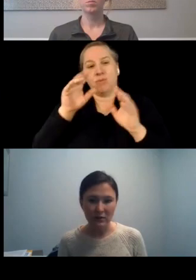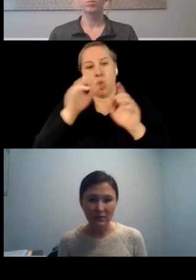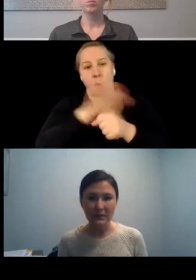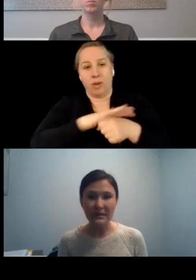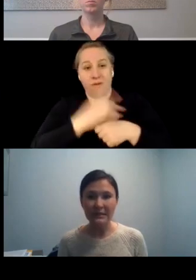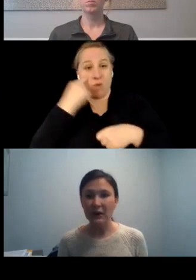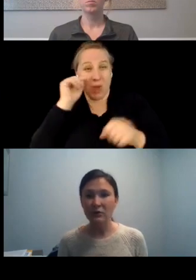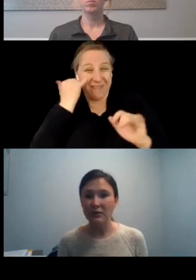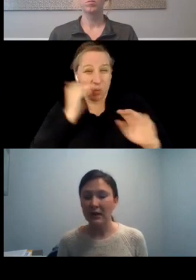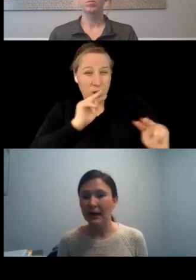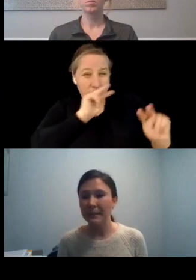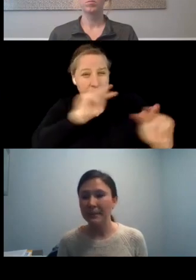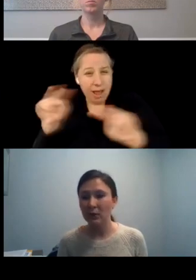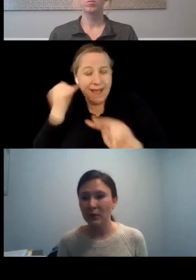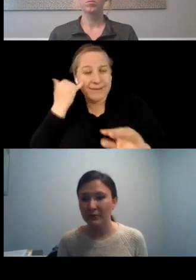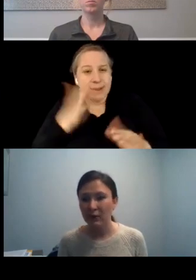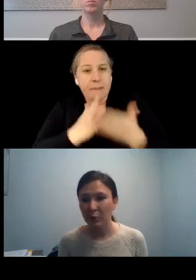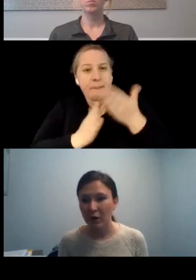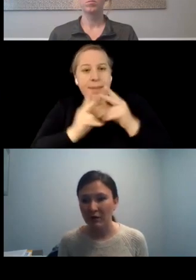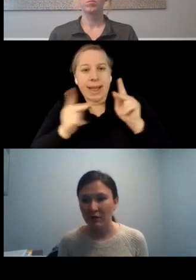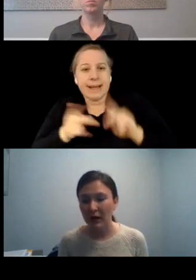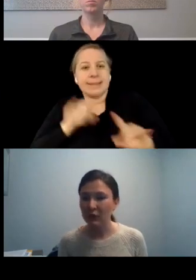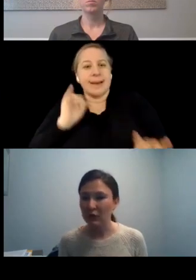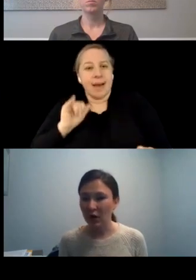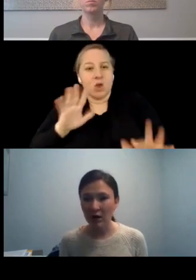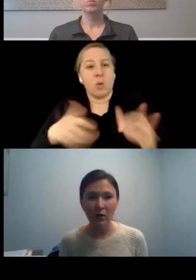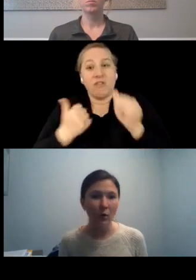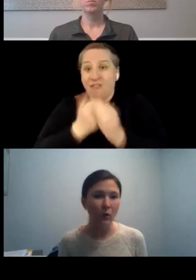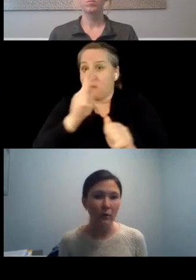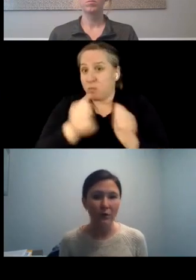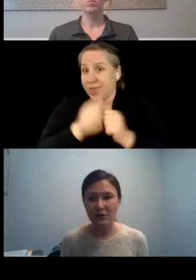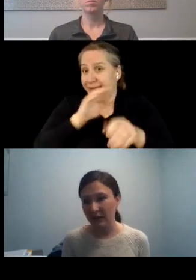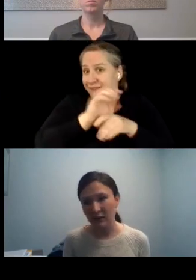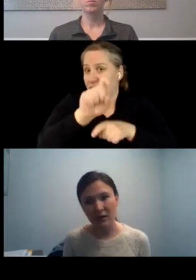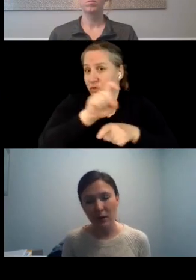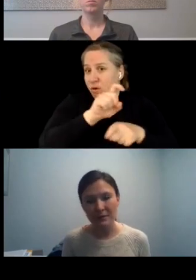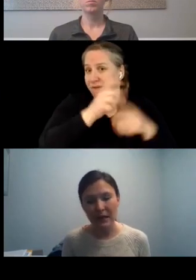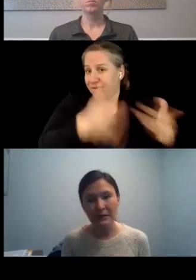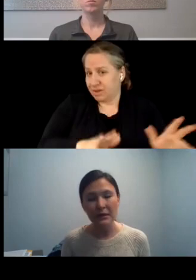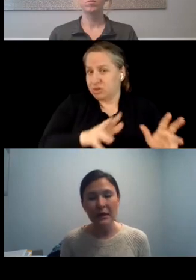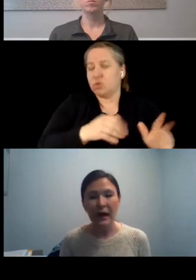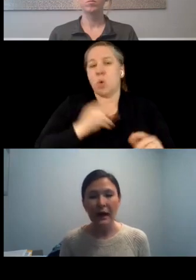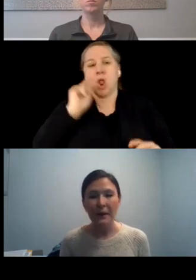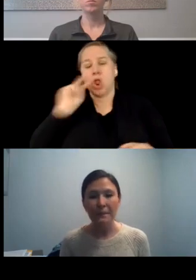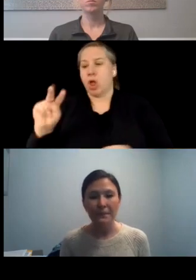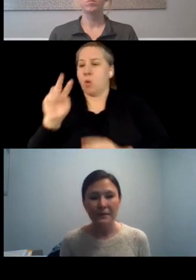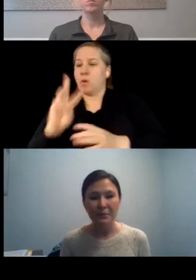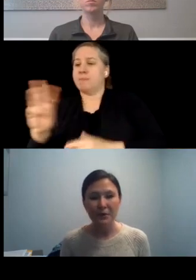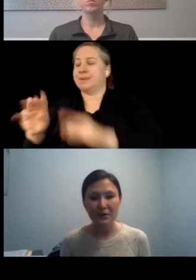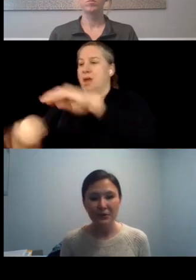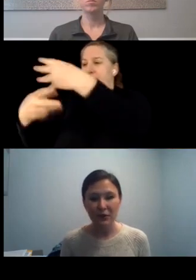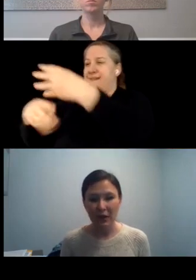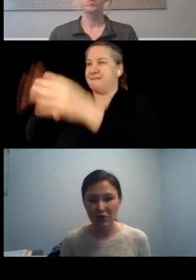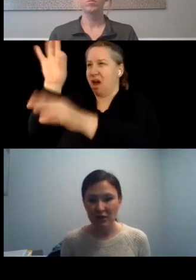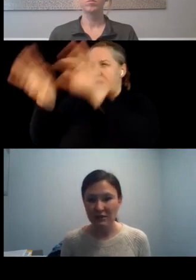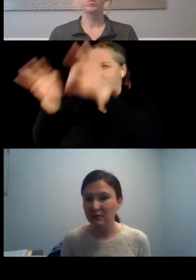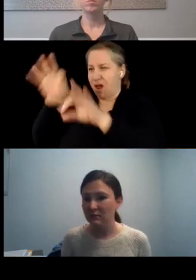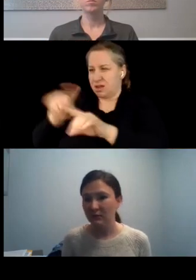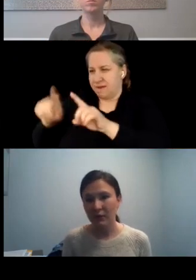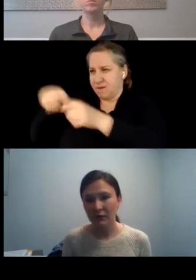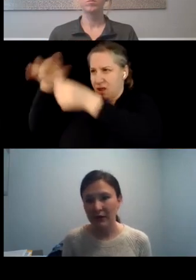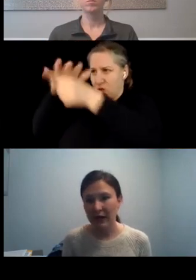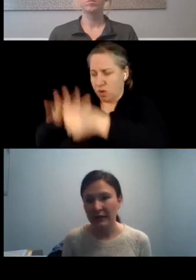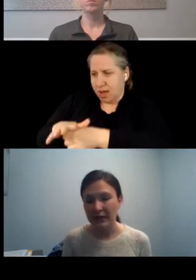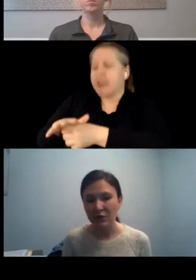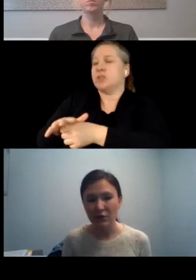at, something sticks out that you want to follow up with after the call, or when you're taking a look at our website, some of those different